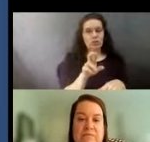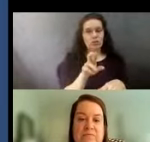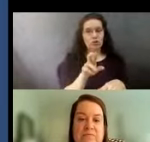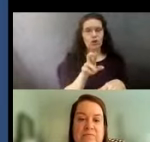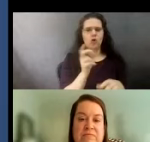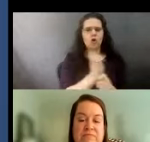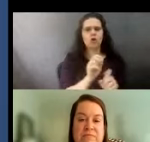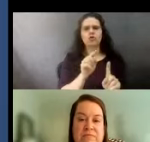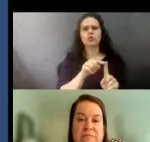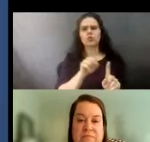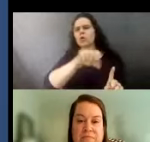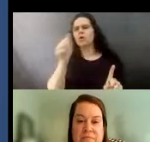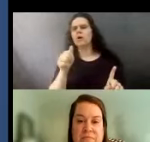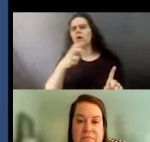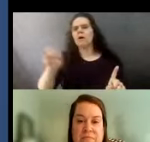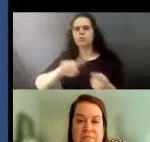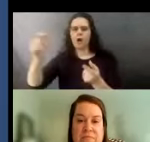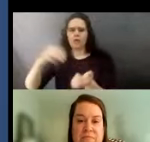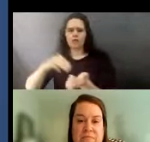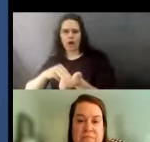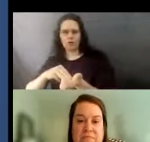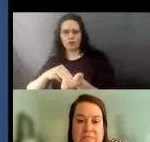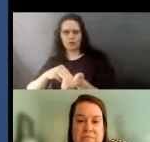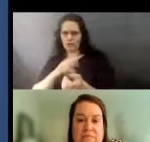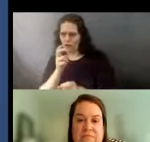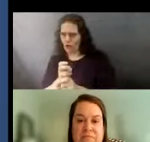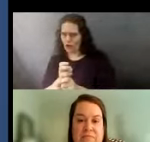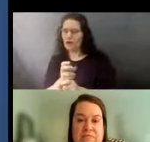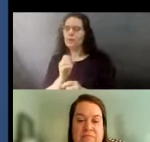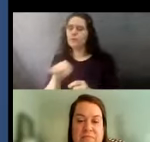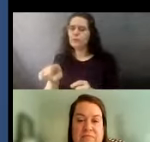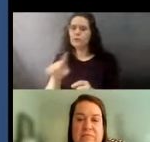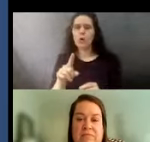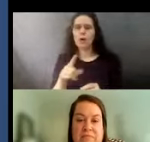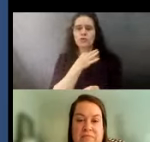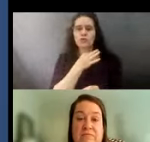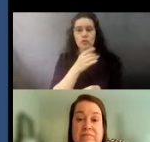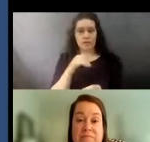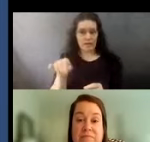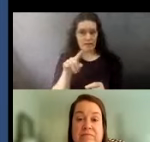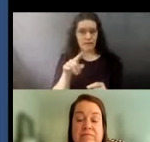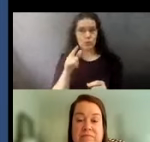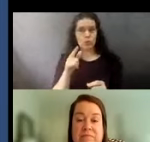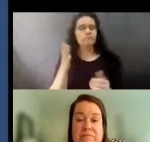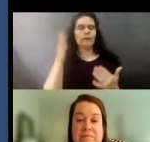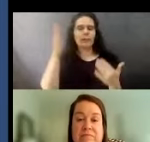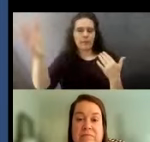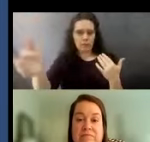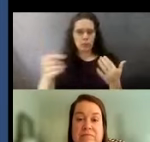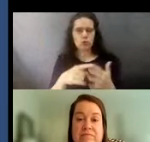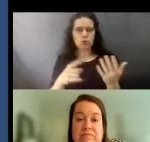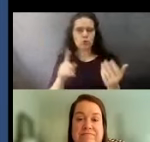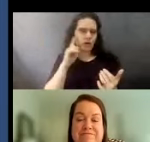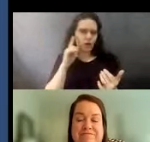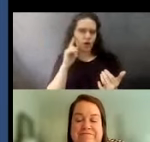just going forward, if you hear of any trends with a particular managed care company, I'm not saying